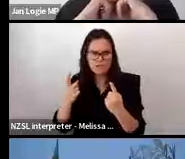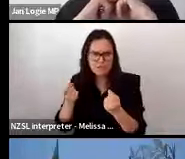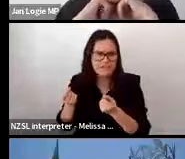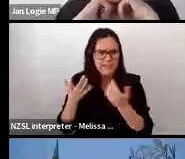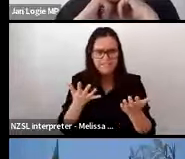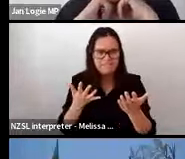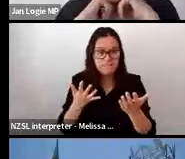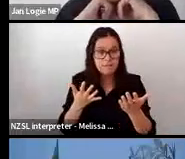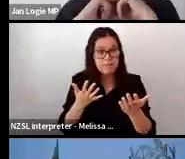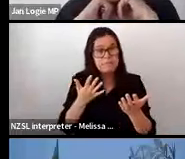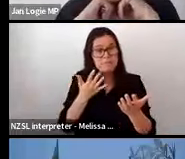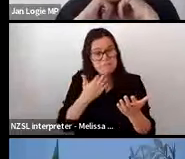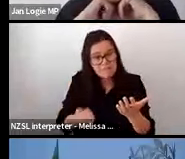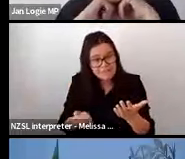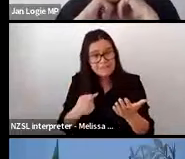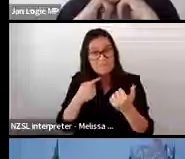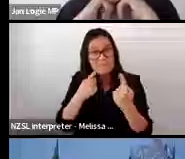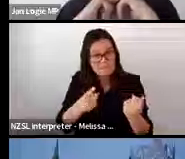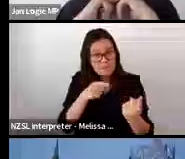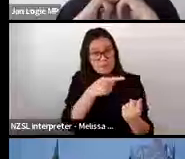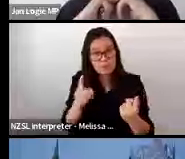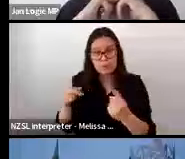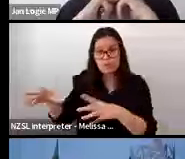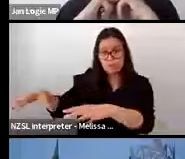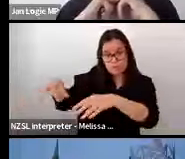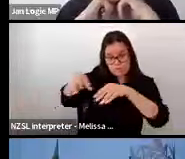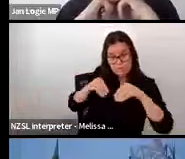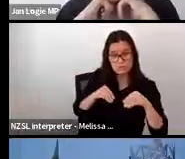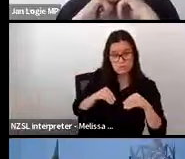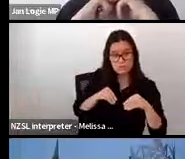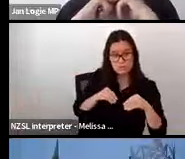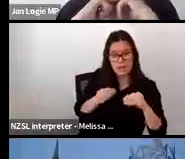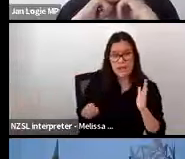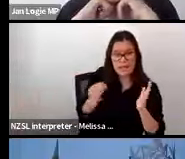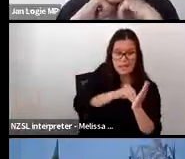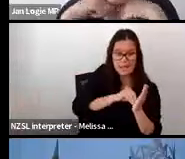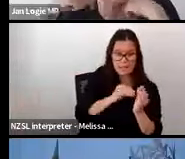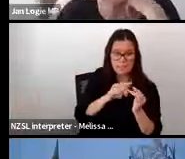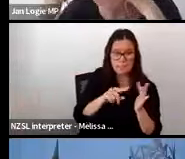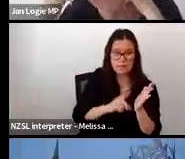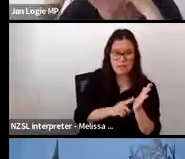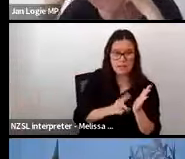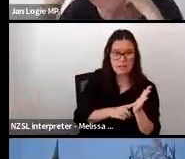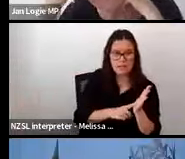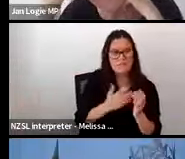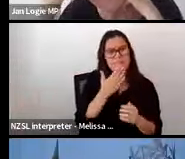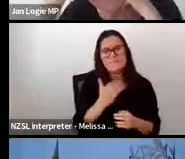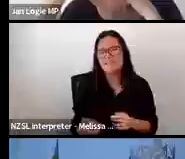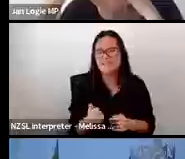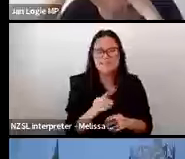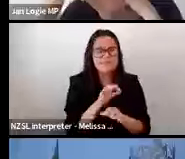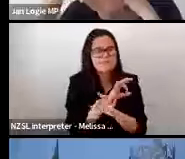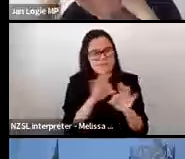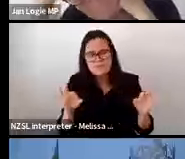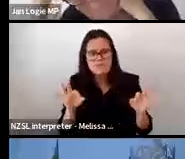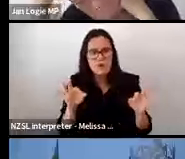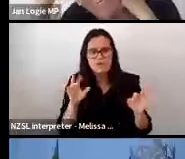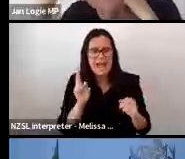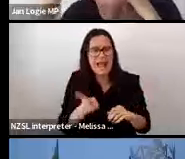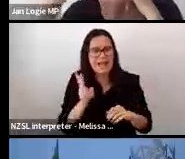the bill. Don't delay to set up another advisory committee.